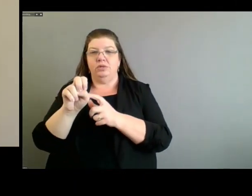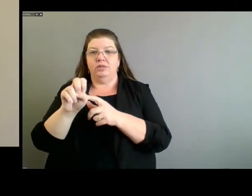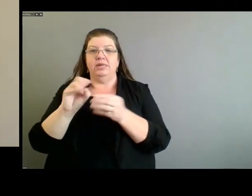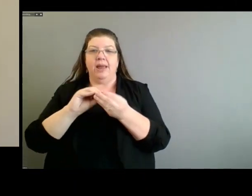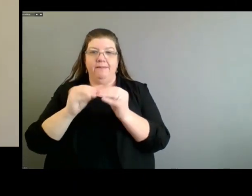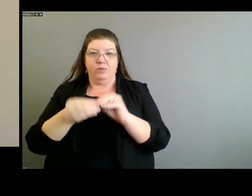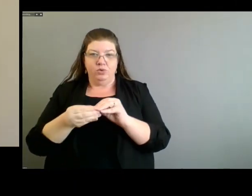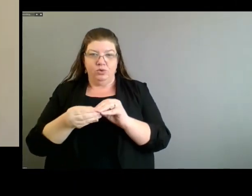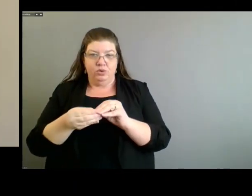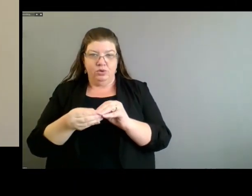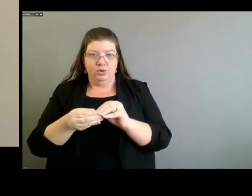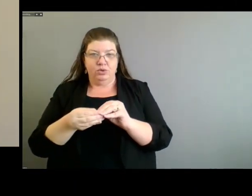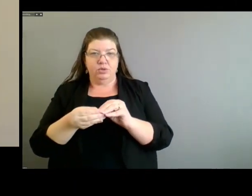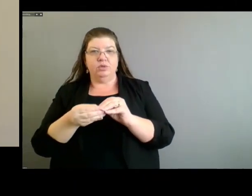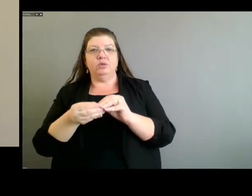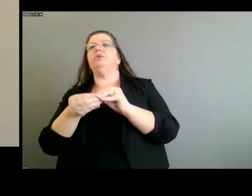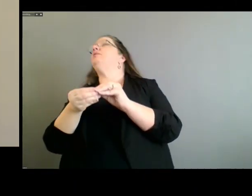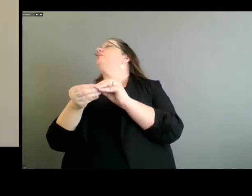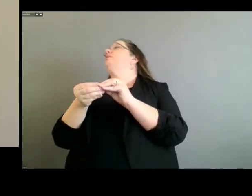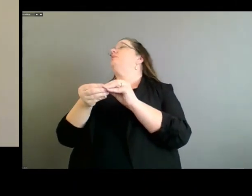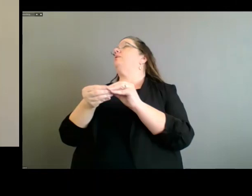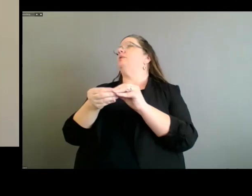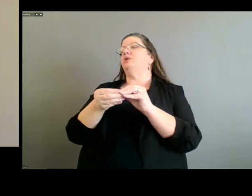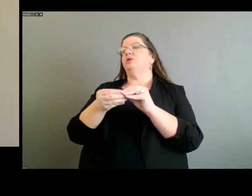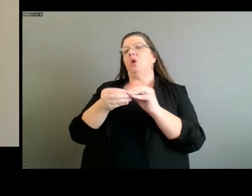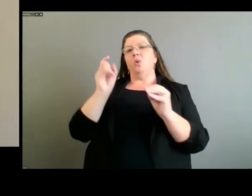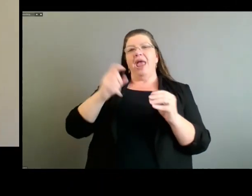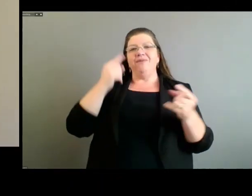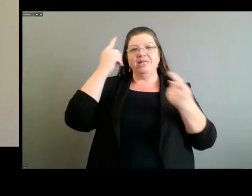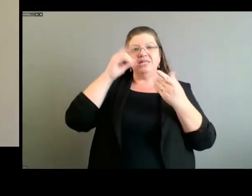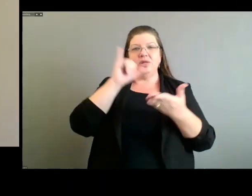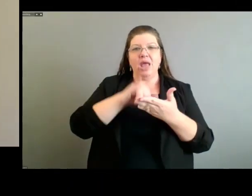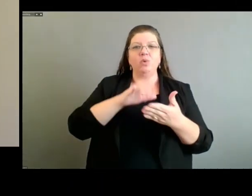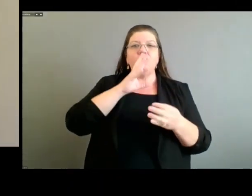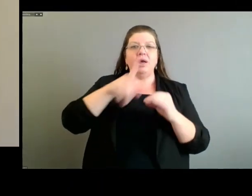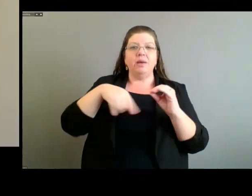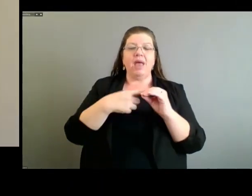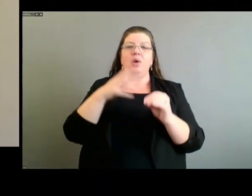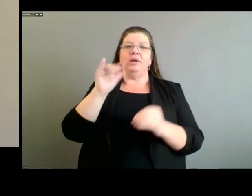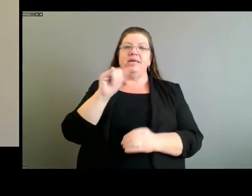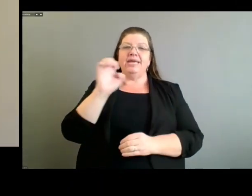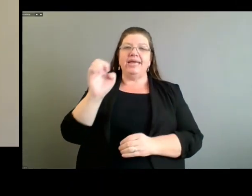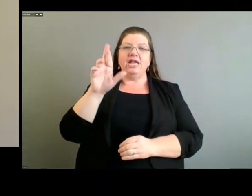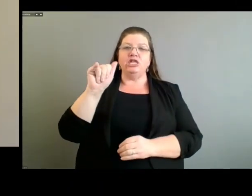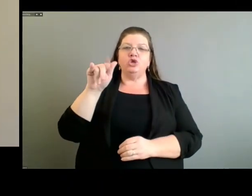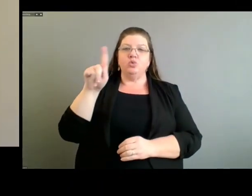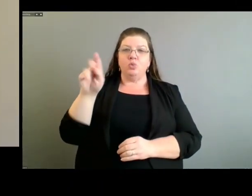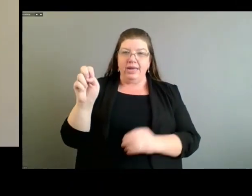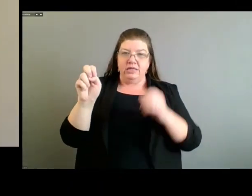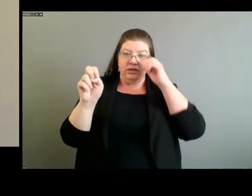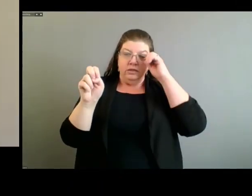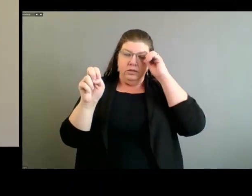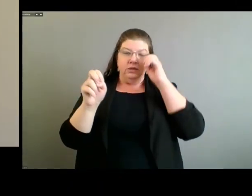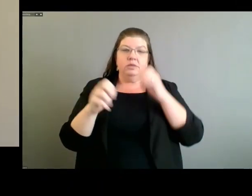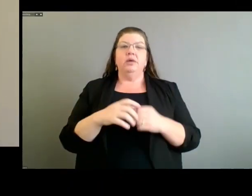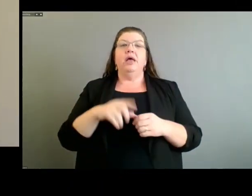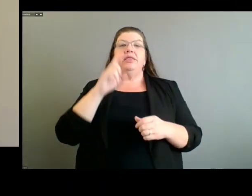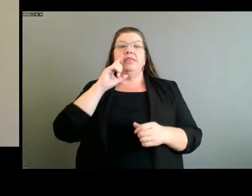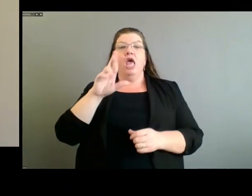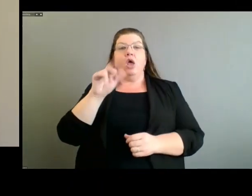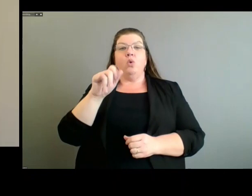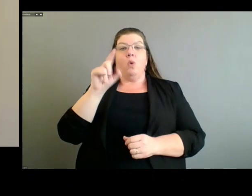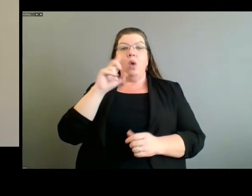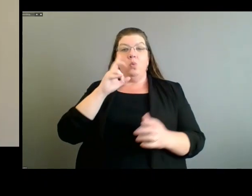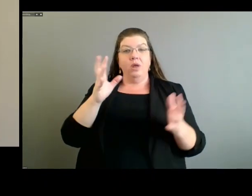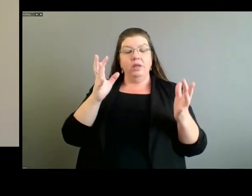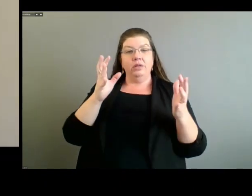So that has to be taken into consideration when we talk about case rate. The case rate that will determine whether